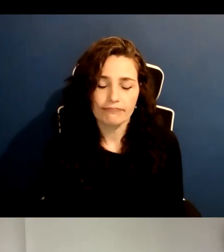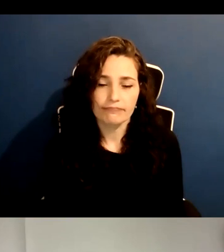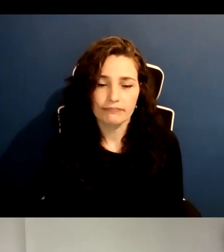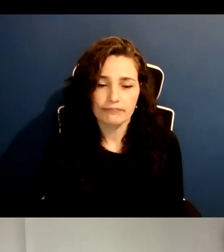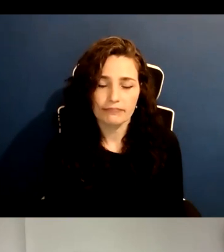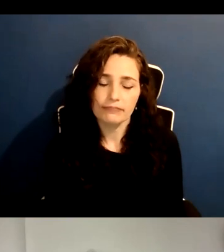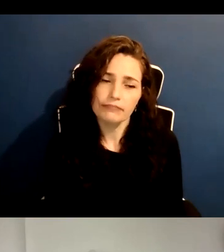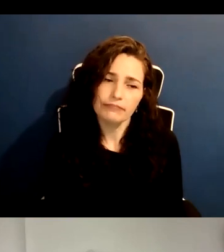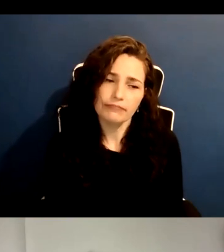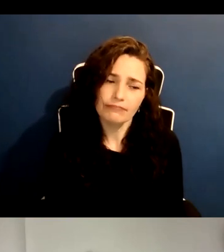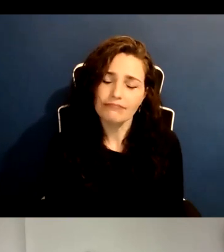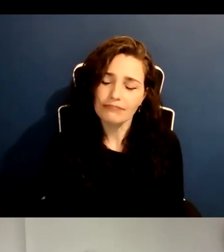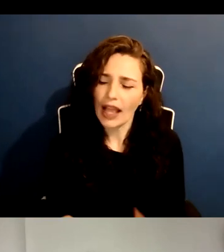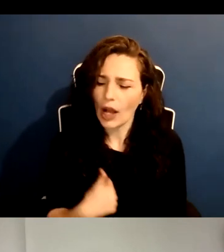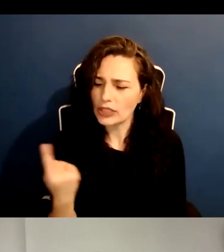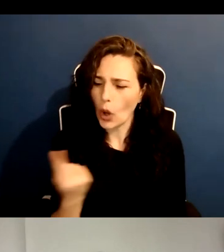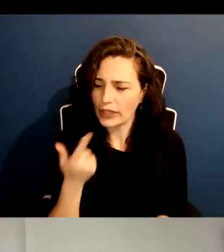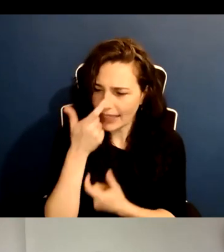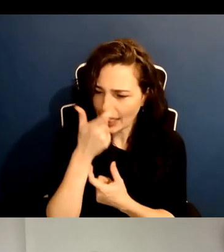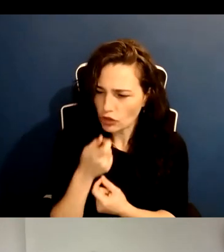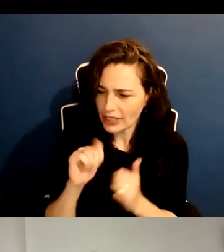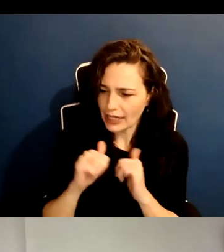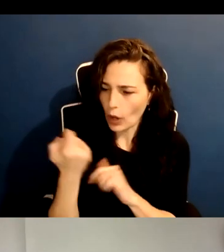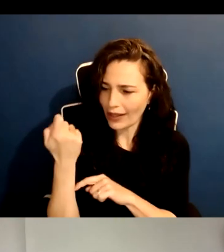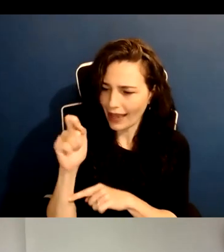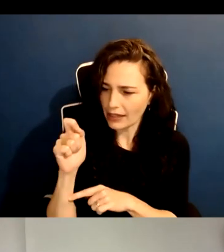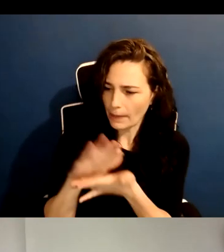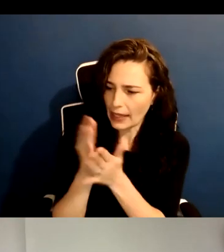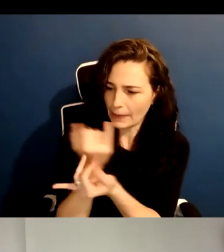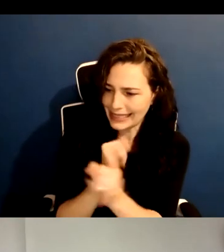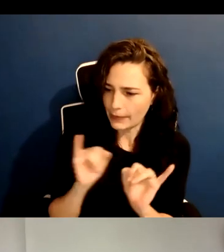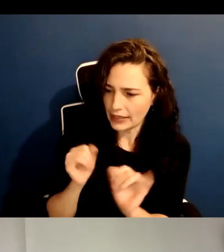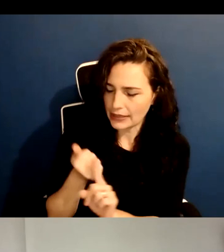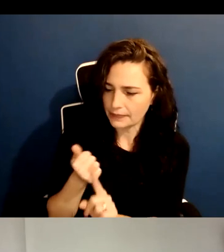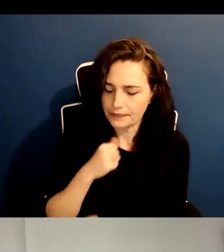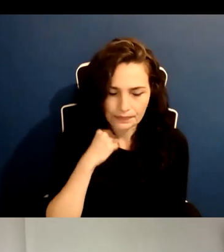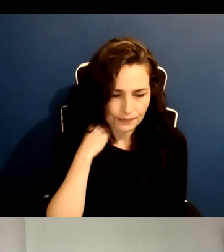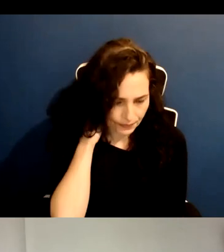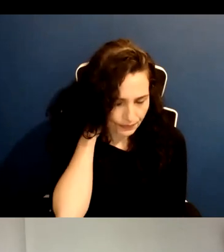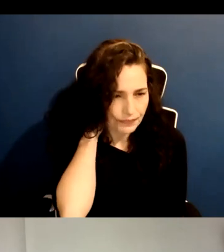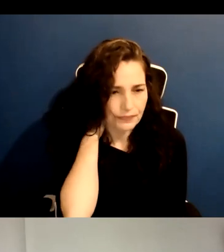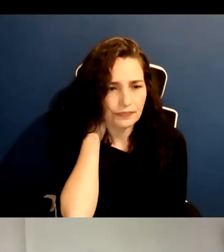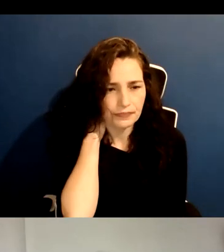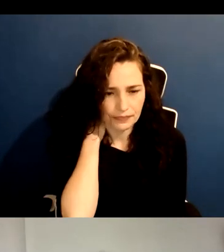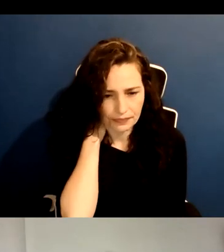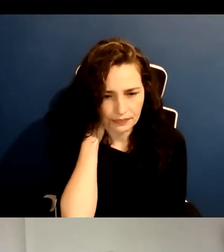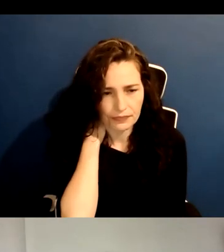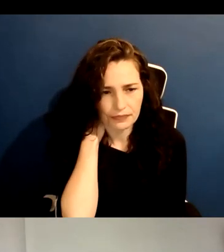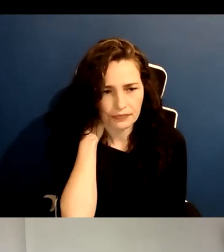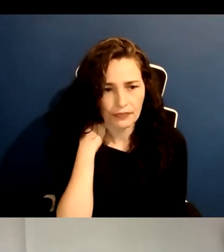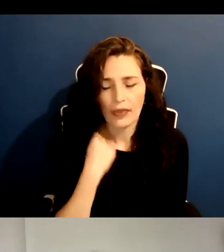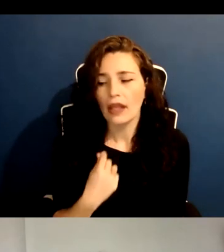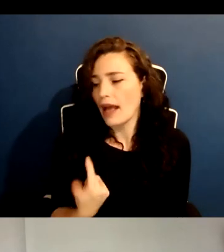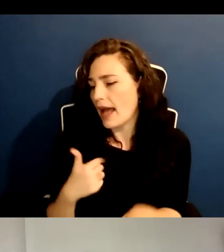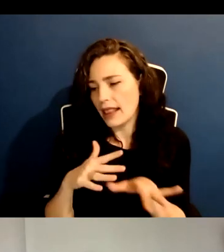And I'd always been really interested in like how Kenya got its independence. You know, left for a very long